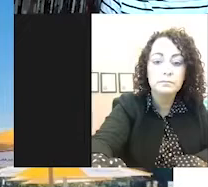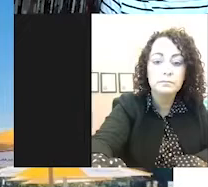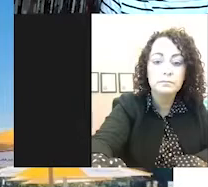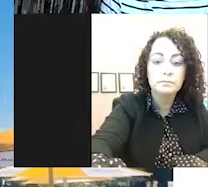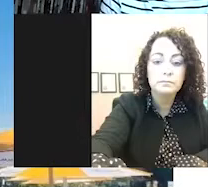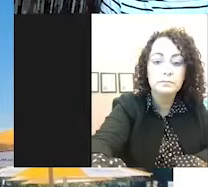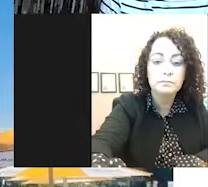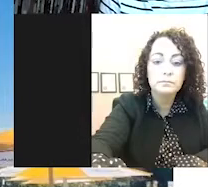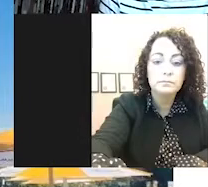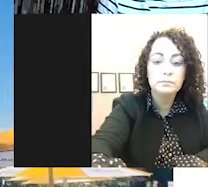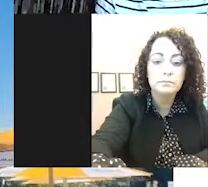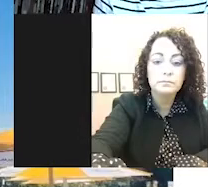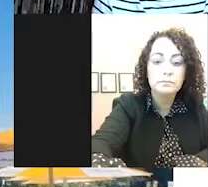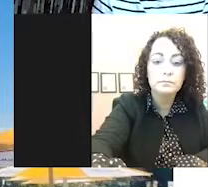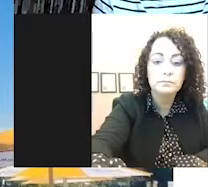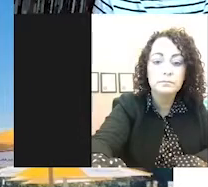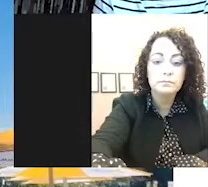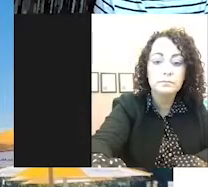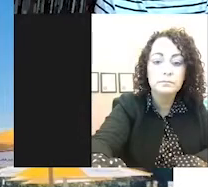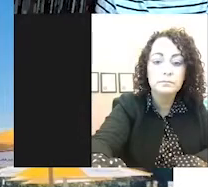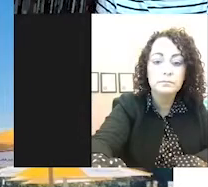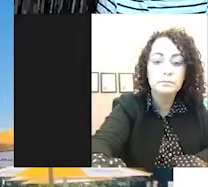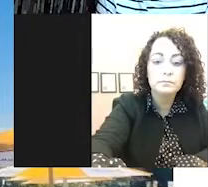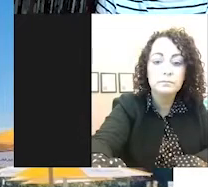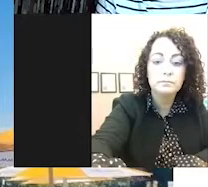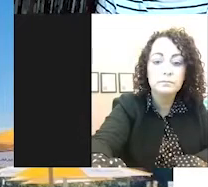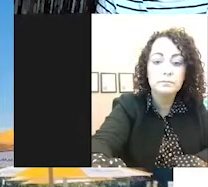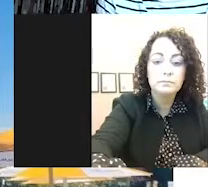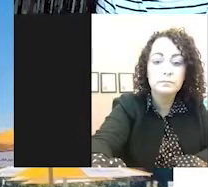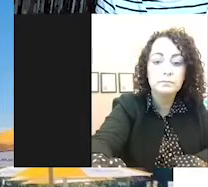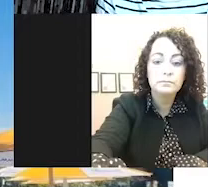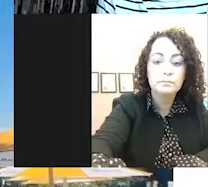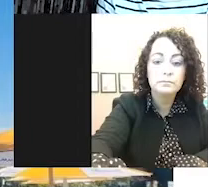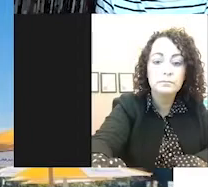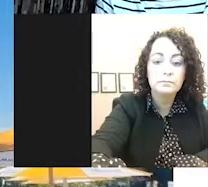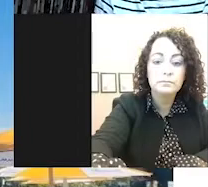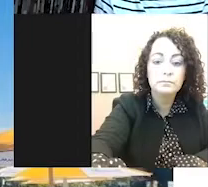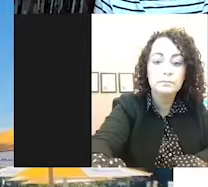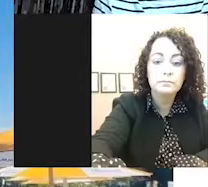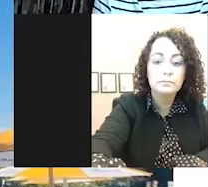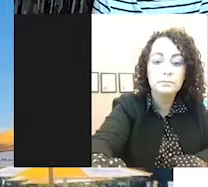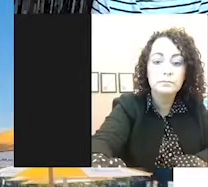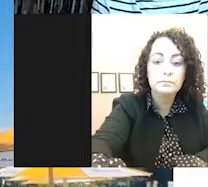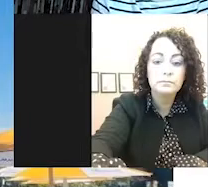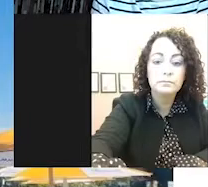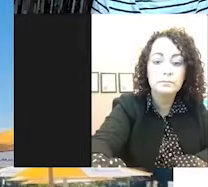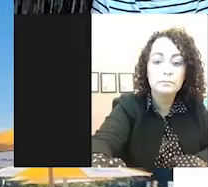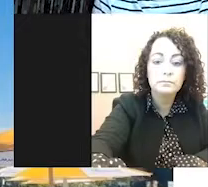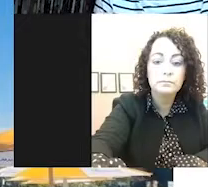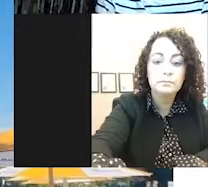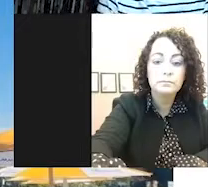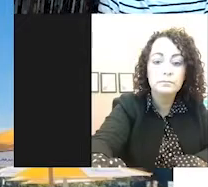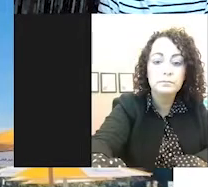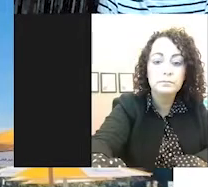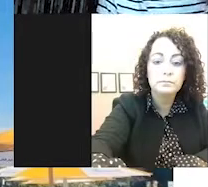we permanently put it in place, and what streets should and shouldn't be included in that. So that'll all be I suppose we will have a lot of